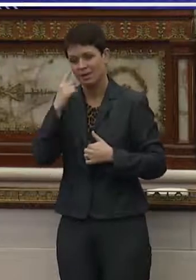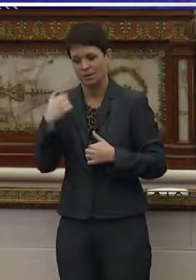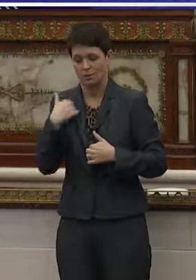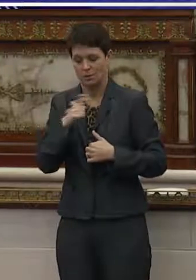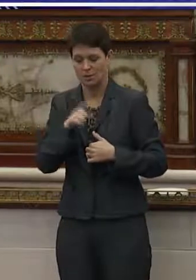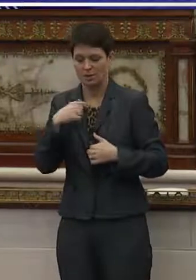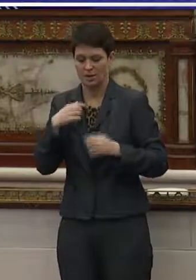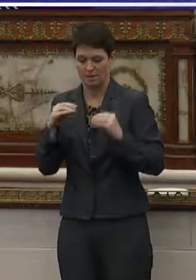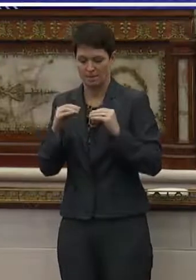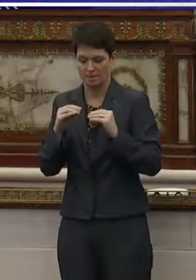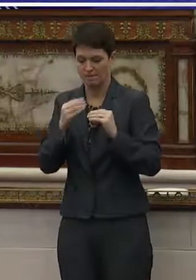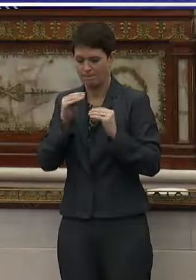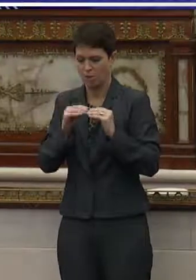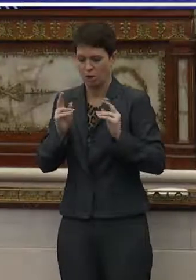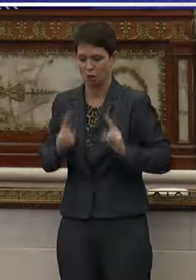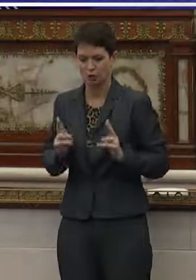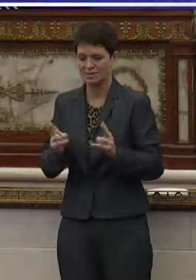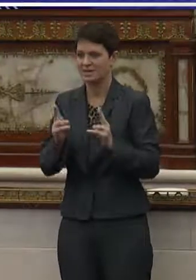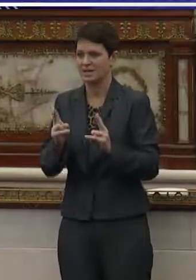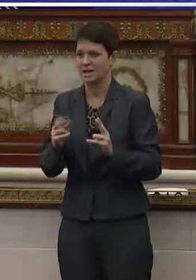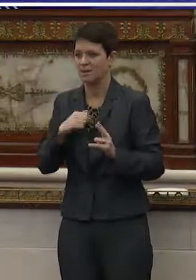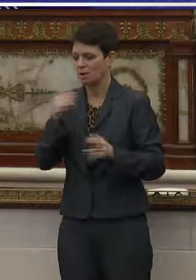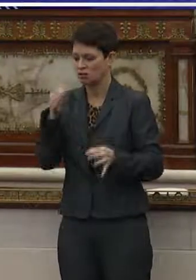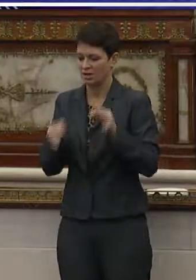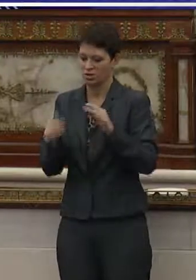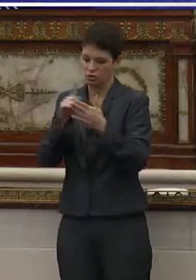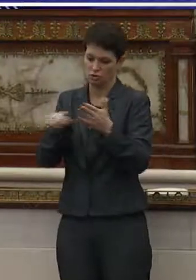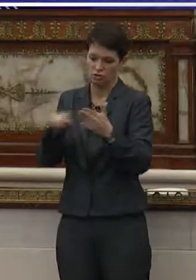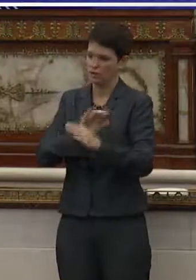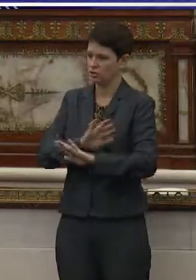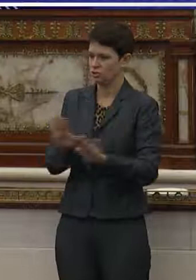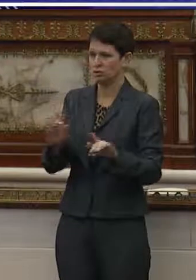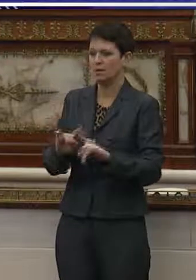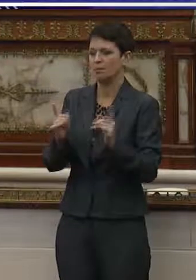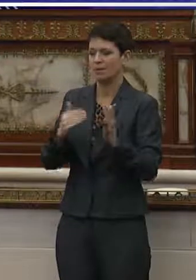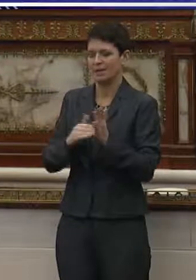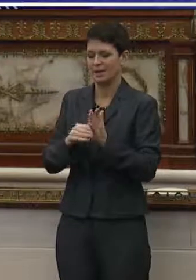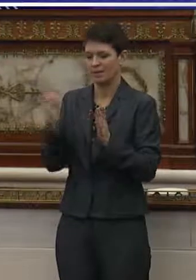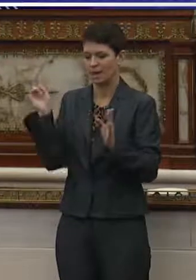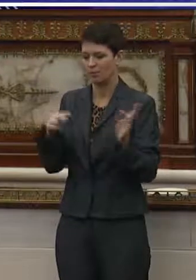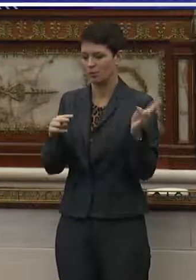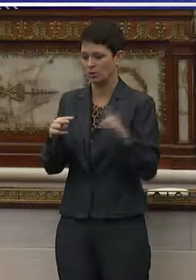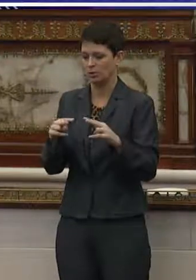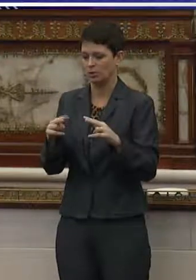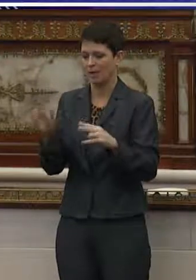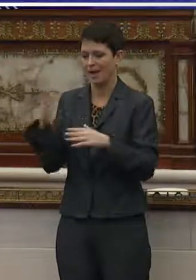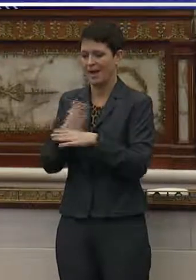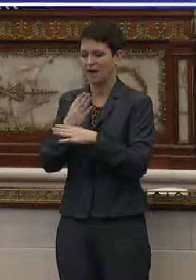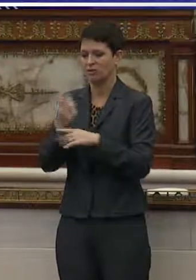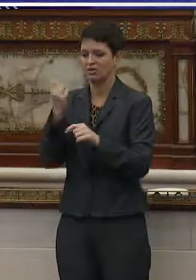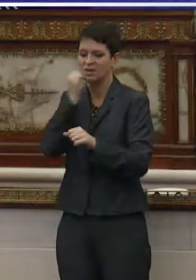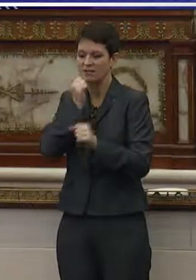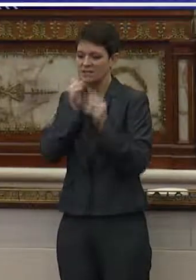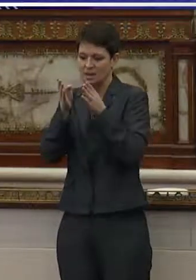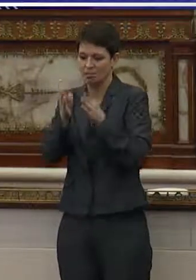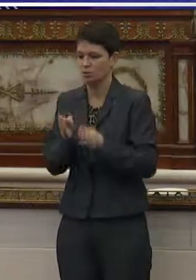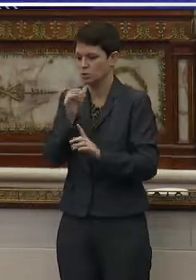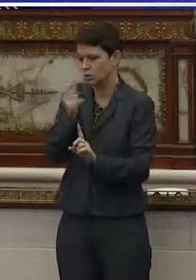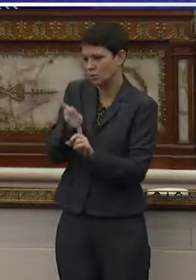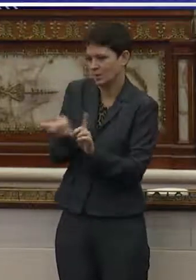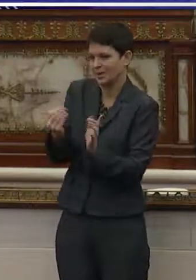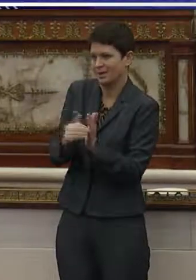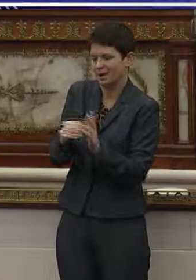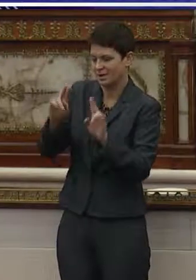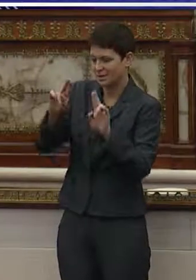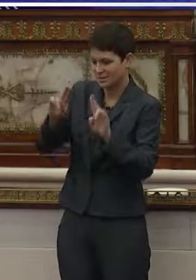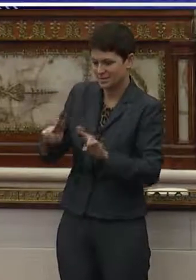have more of a sense of urgency. I'm not trying to judge anyone at all, but I'm looking at it through the lens of the average everyday citizen who, again, has